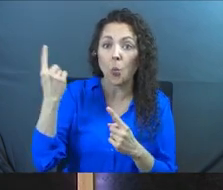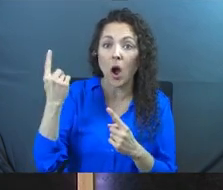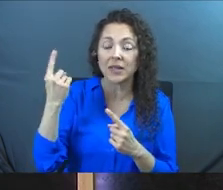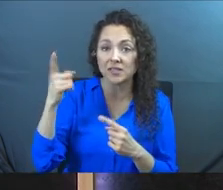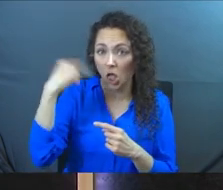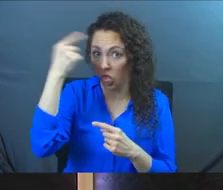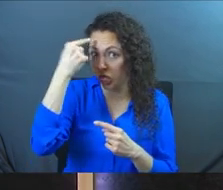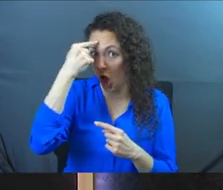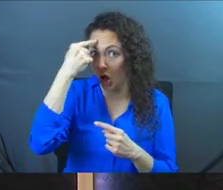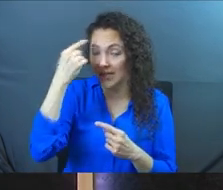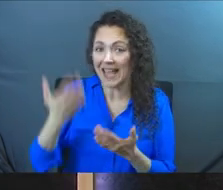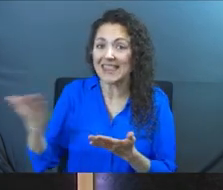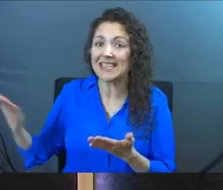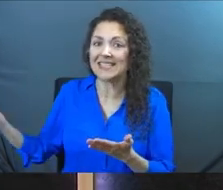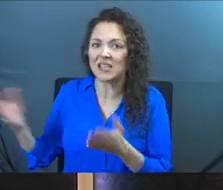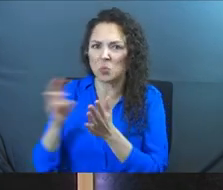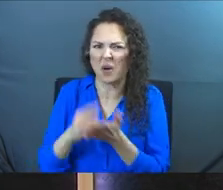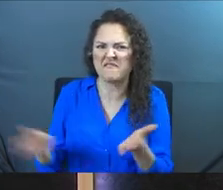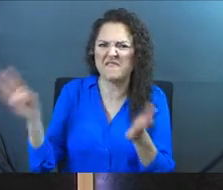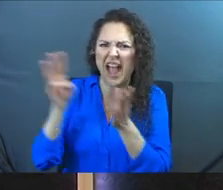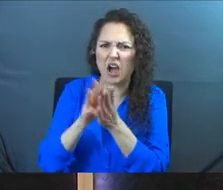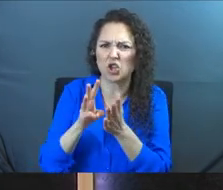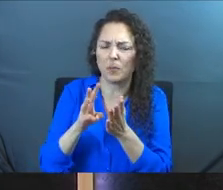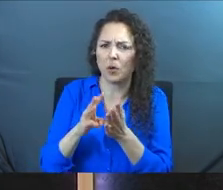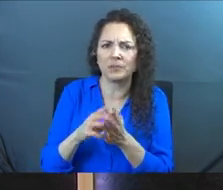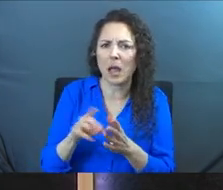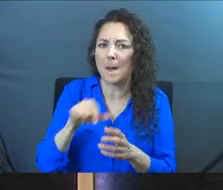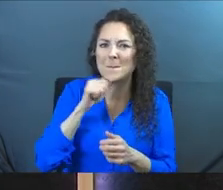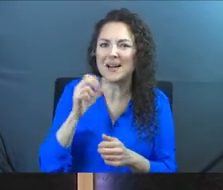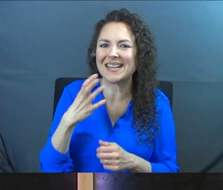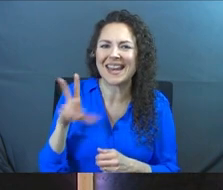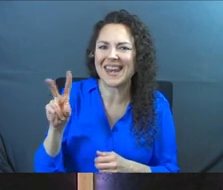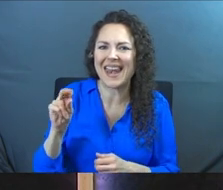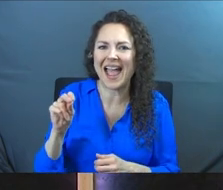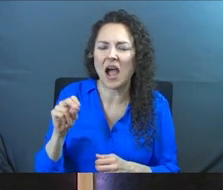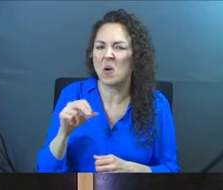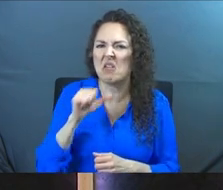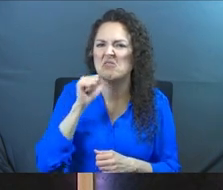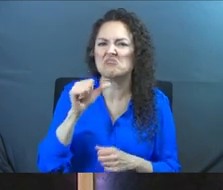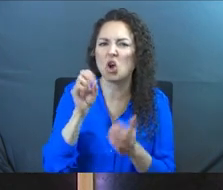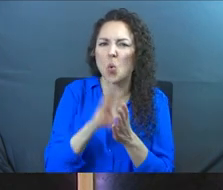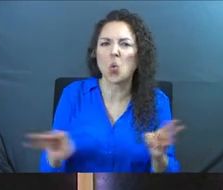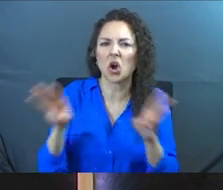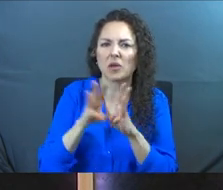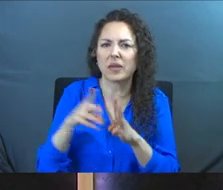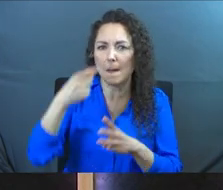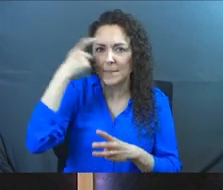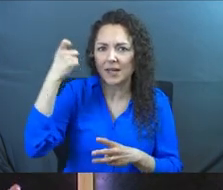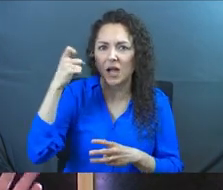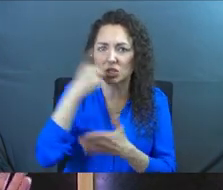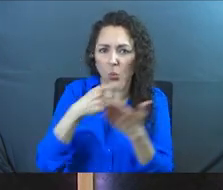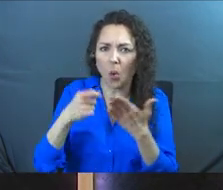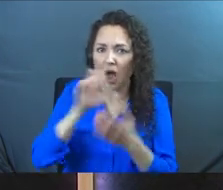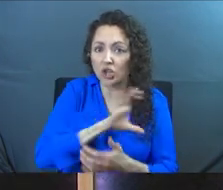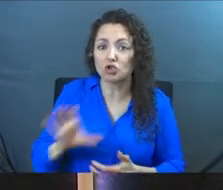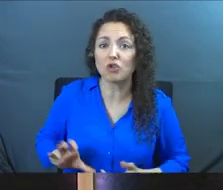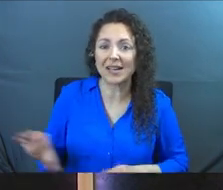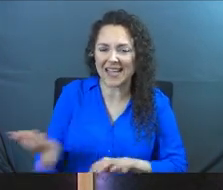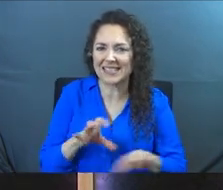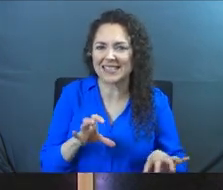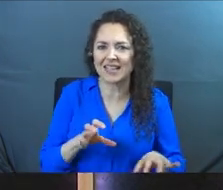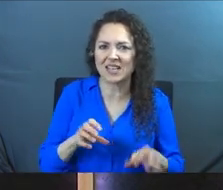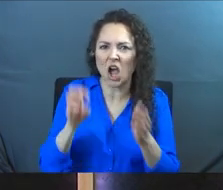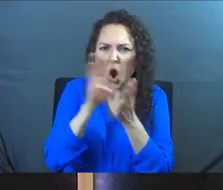things were valuable, but now I consider them worthless because of what Christ has done. Yes, everything else is worthless